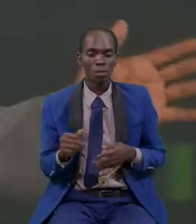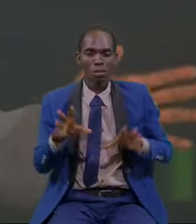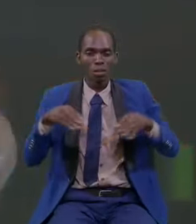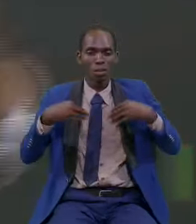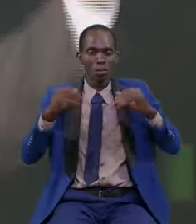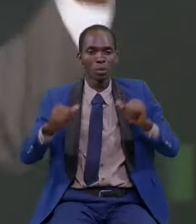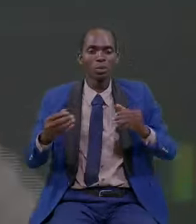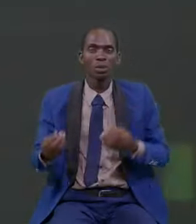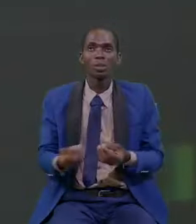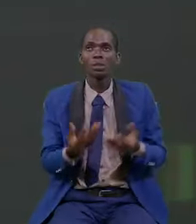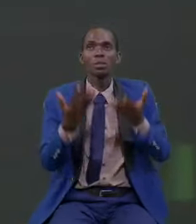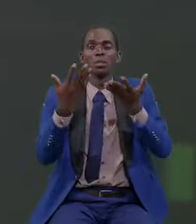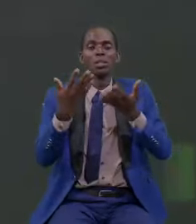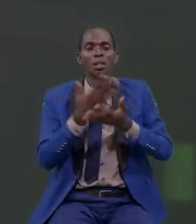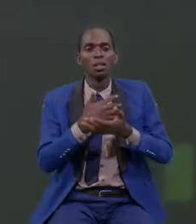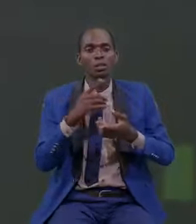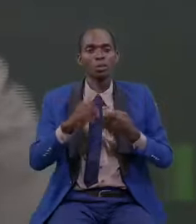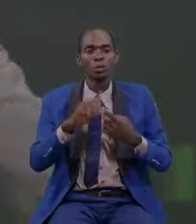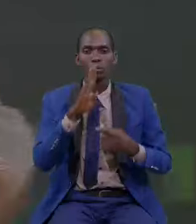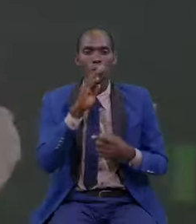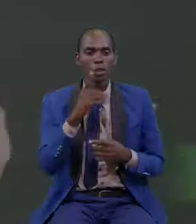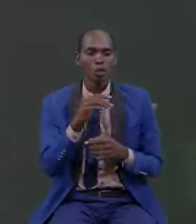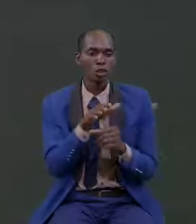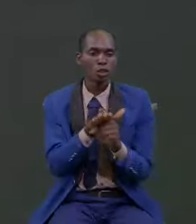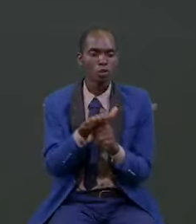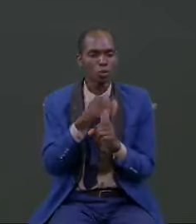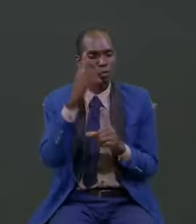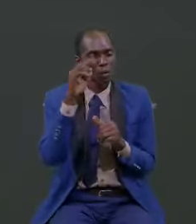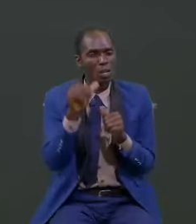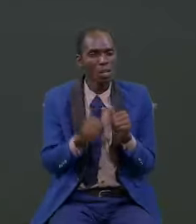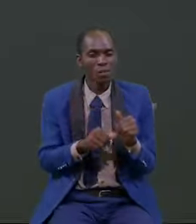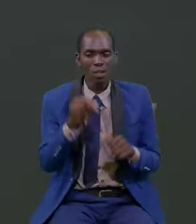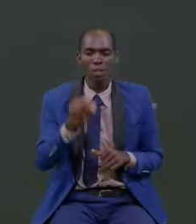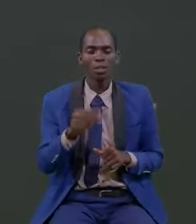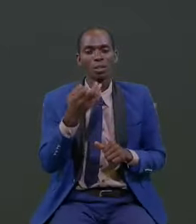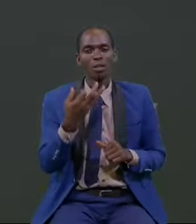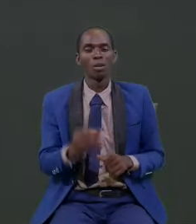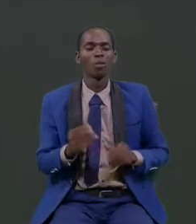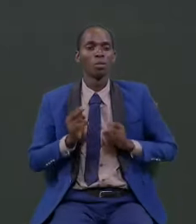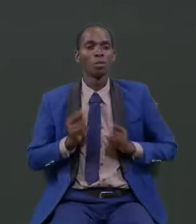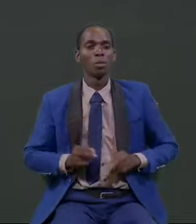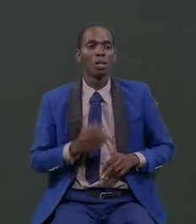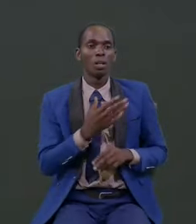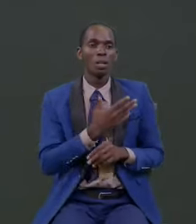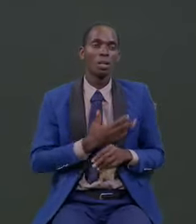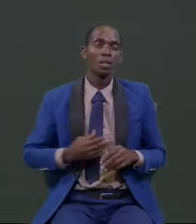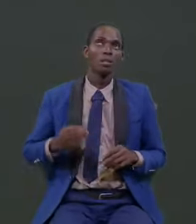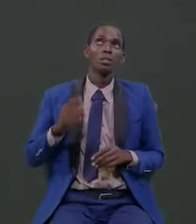be the sufficiency for every need of man. And he stood